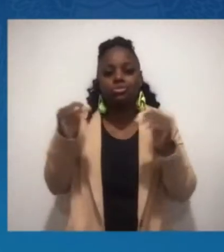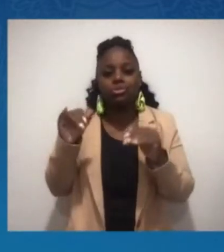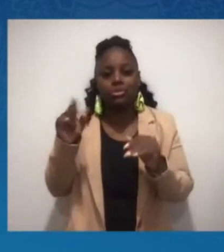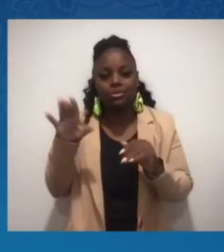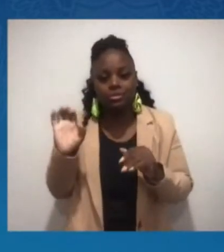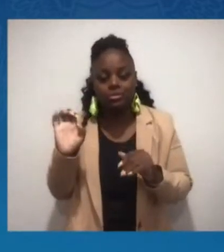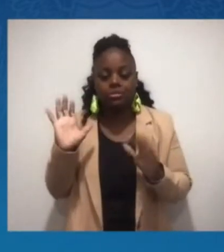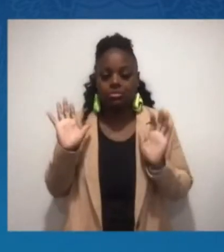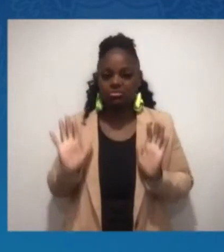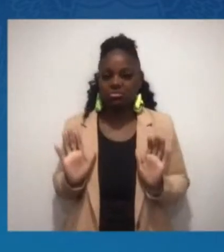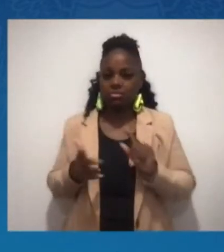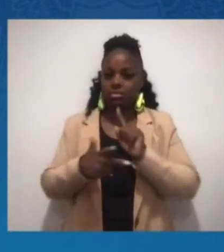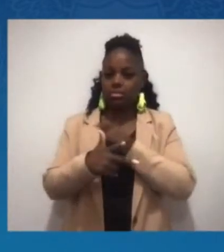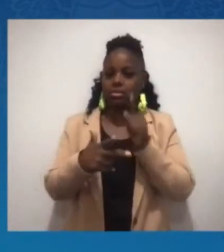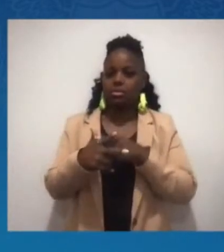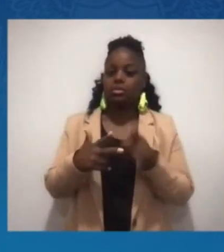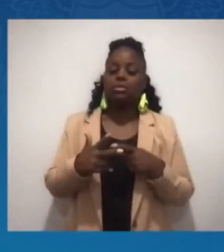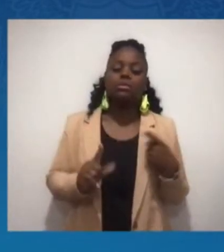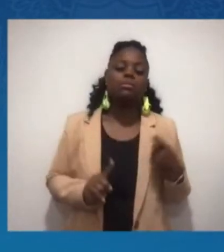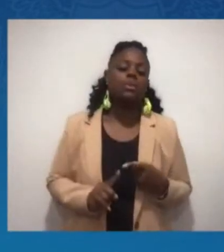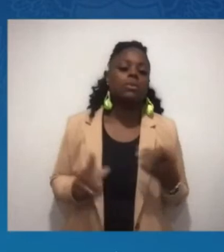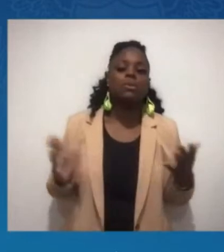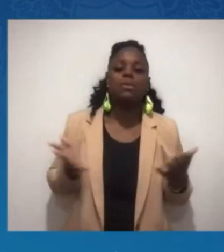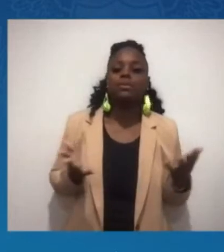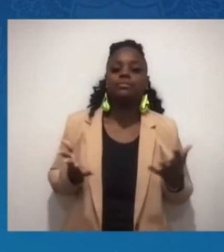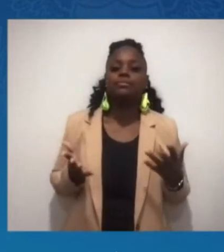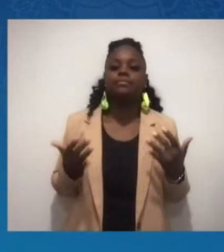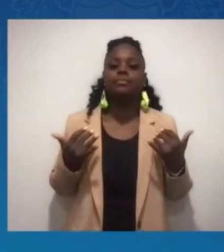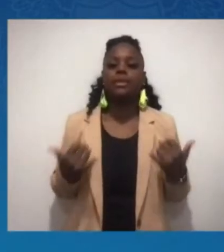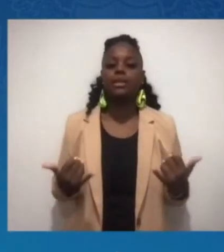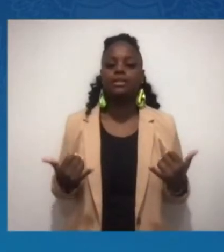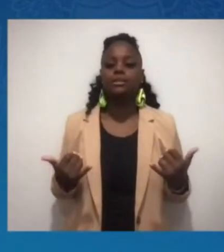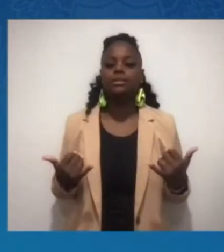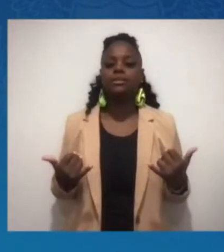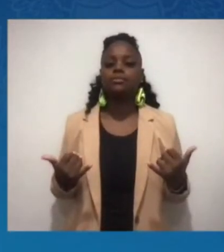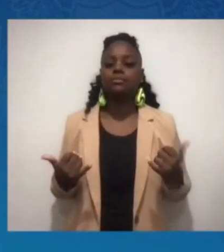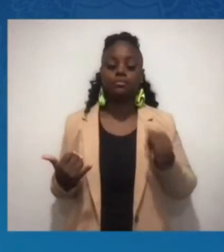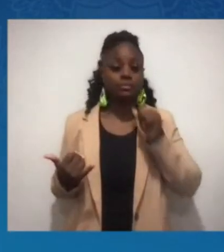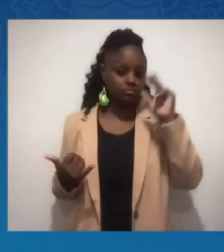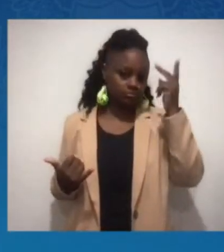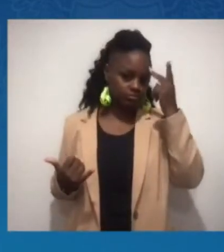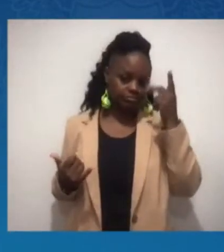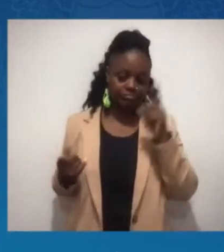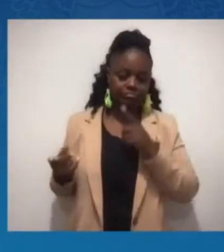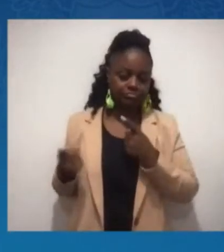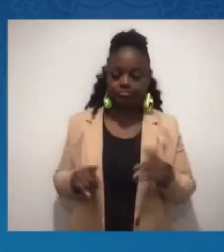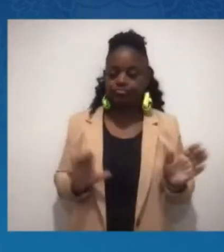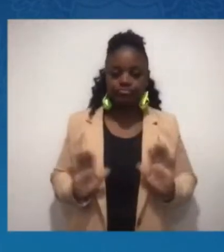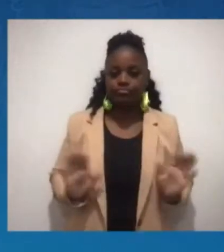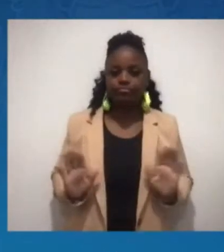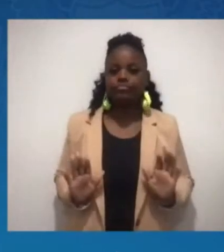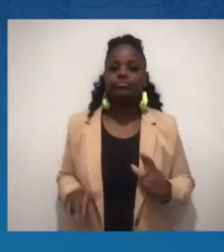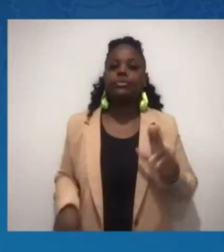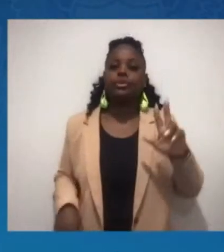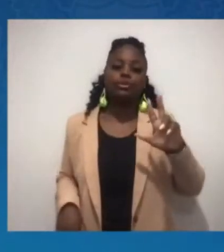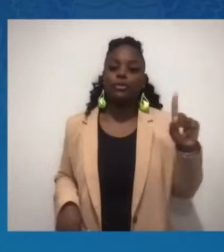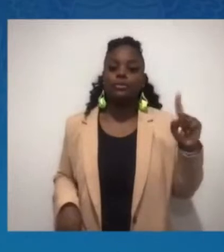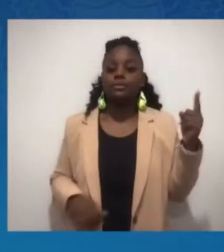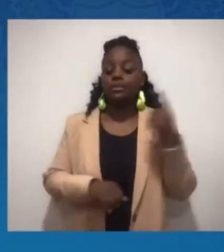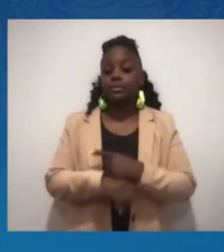to the point that all of this is not a political event. 31 days matters. Because here, I'm just going to state a fact. It's not political. It's